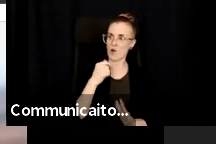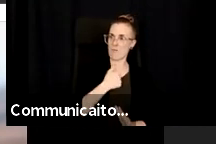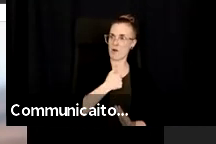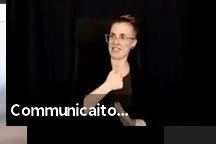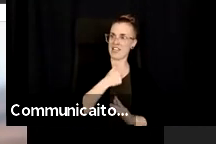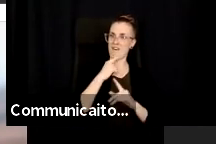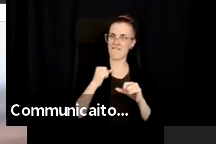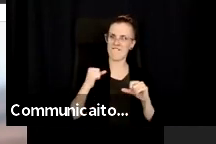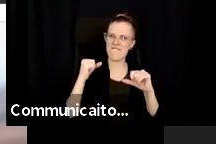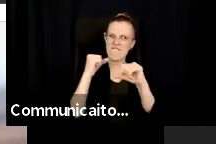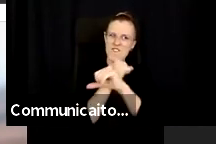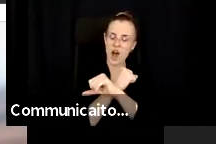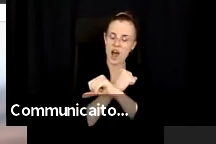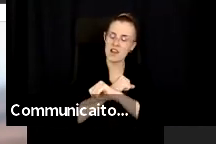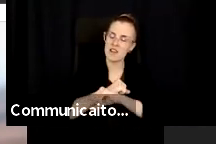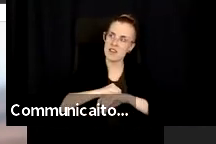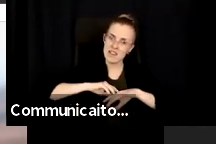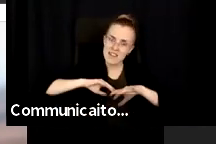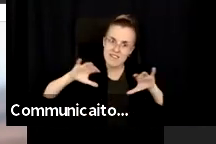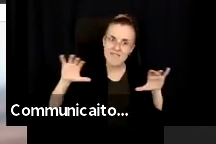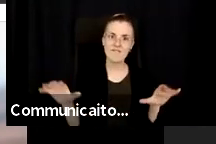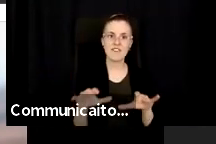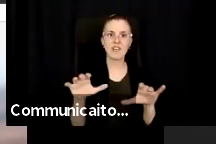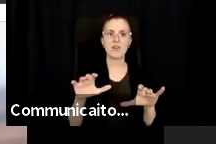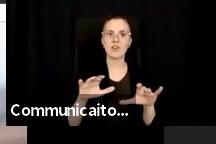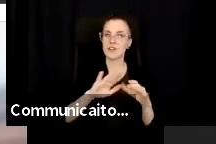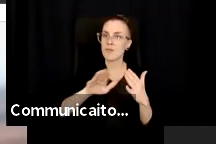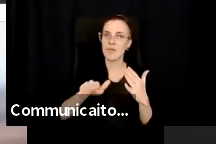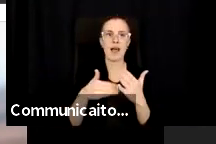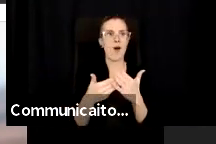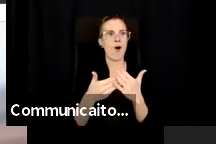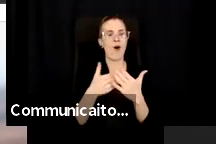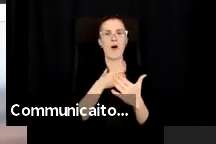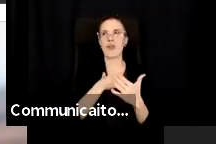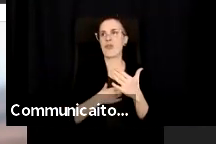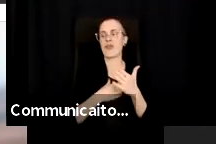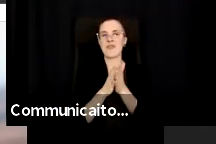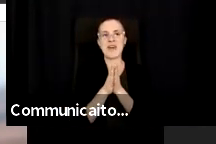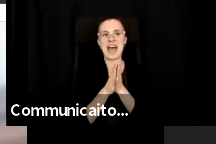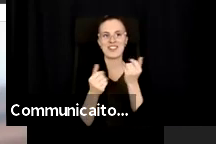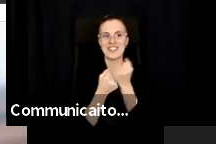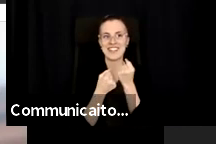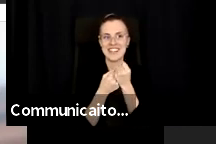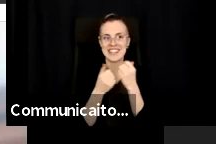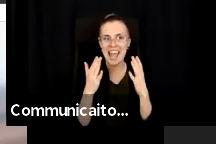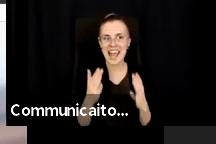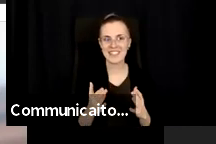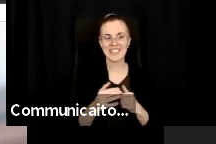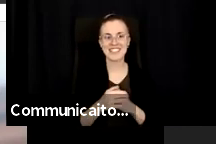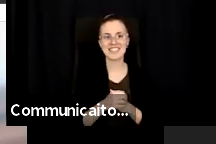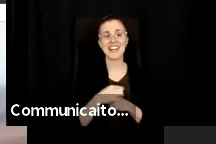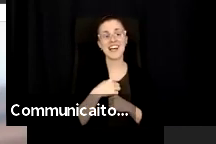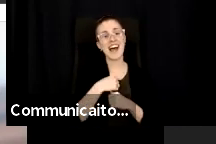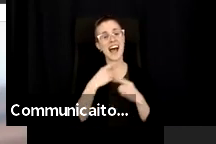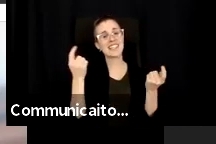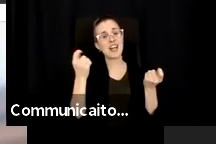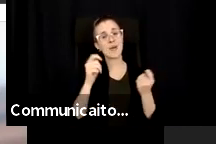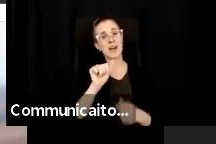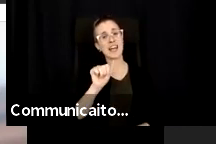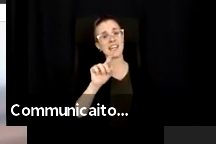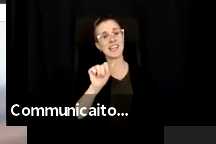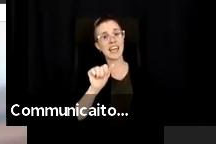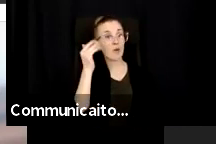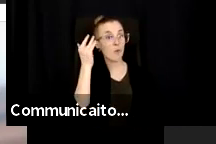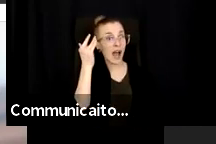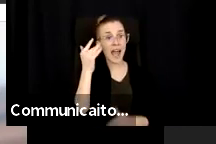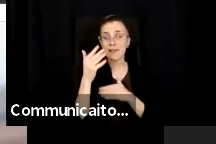all the passionate disabled activists. I celebrate the ADA because even with the